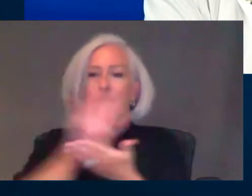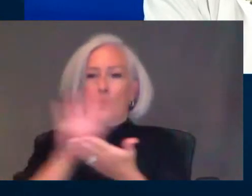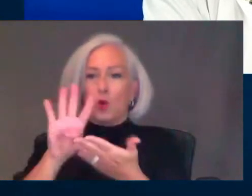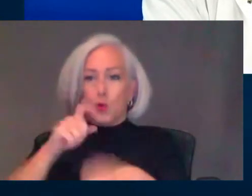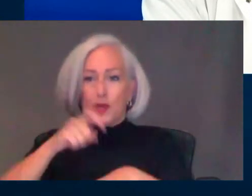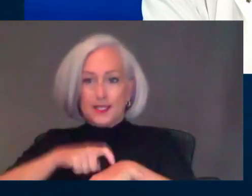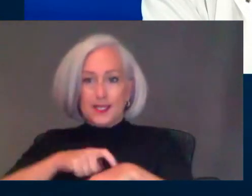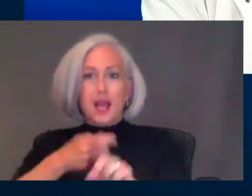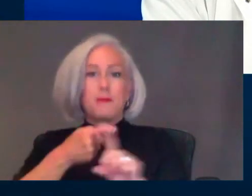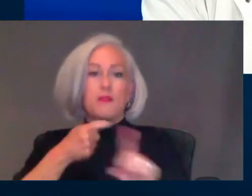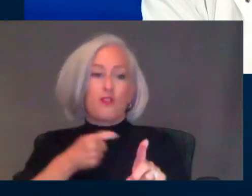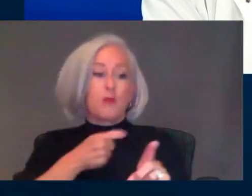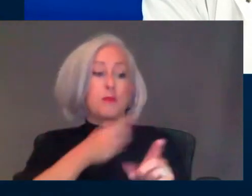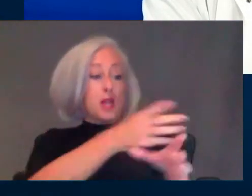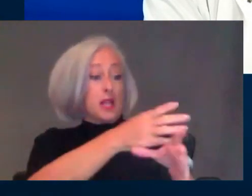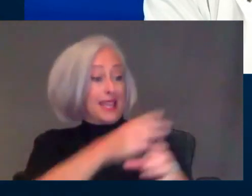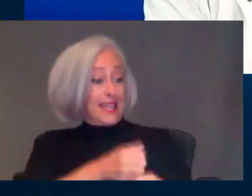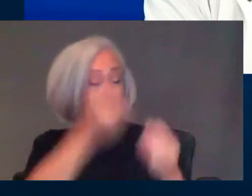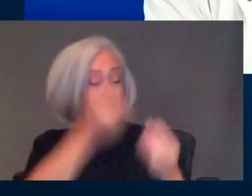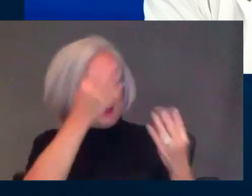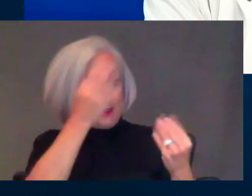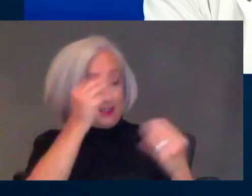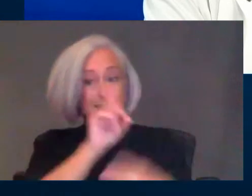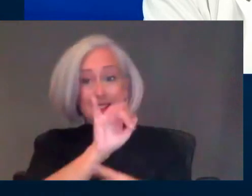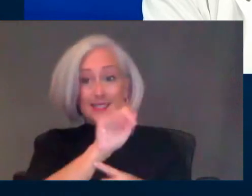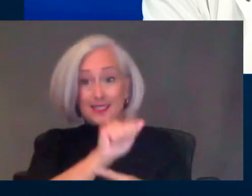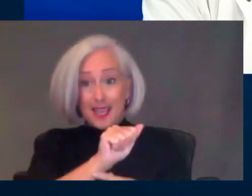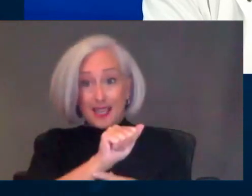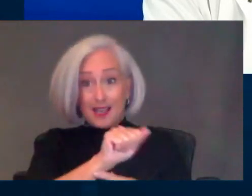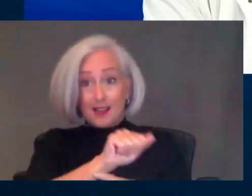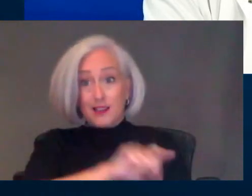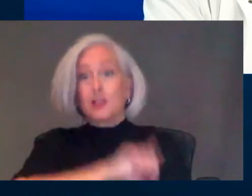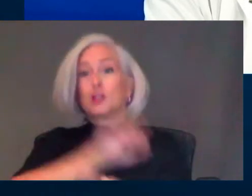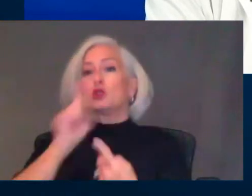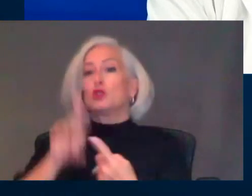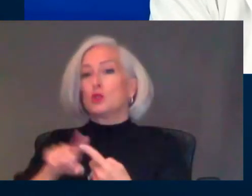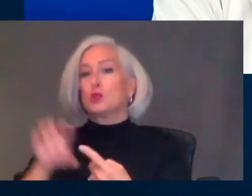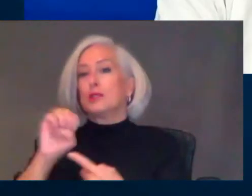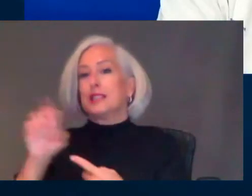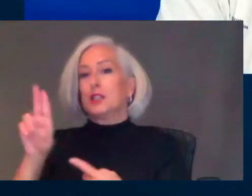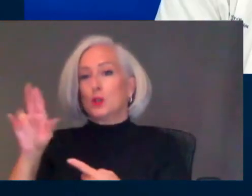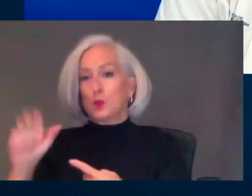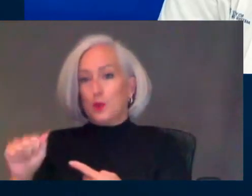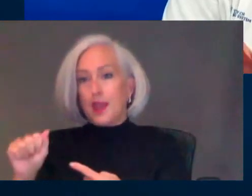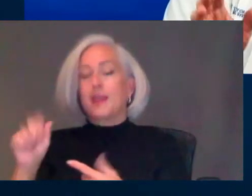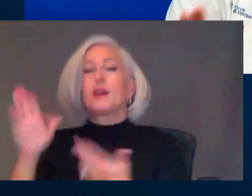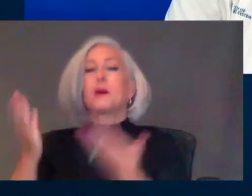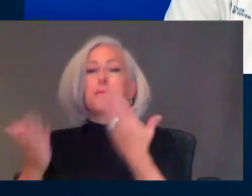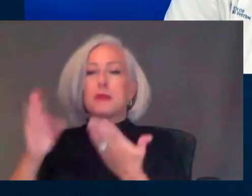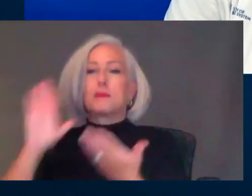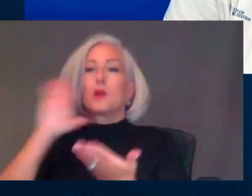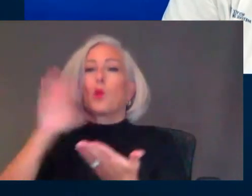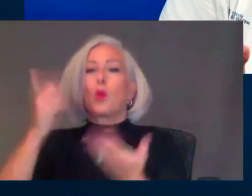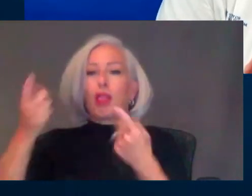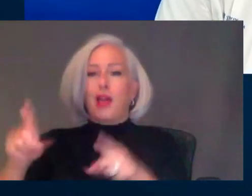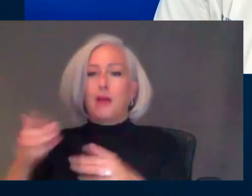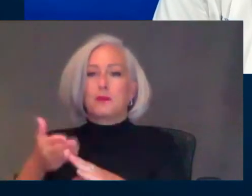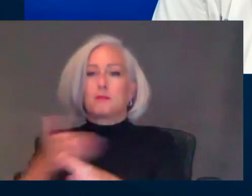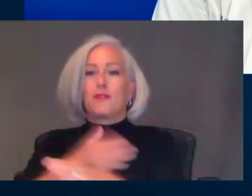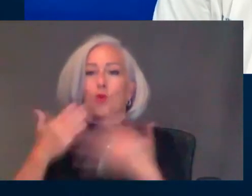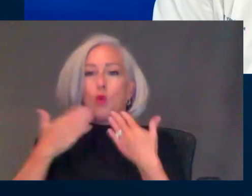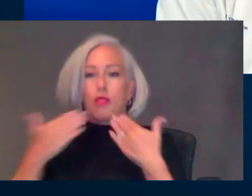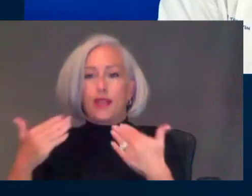risk of myocarditis. When I look at that information, though, it's still pretty clear that the risk of myocarditis, severe myocarditis